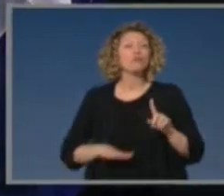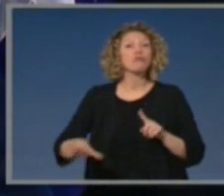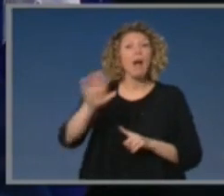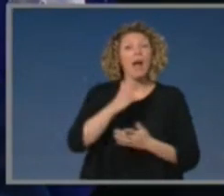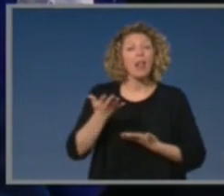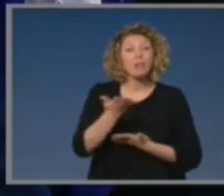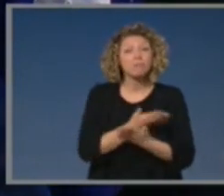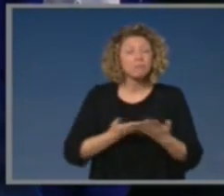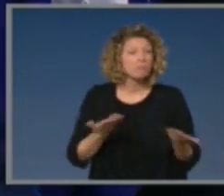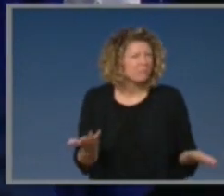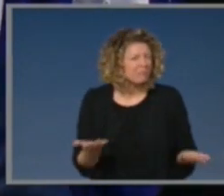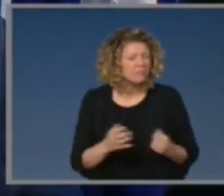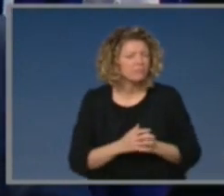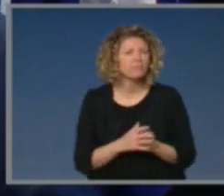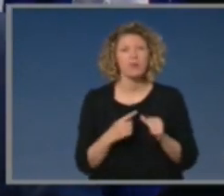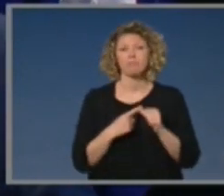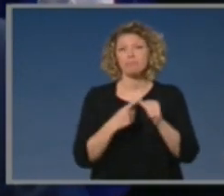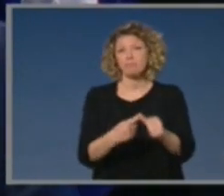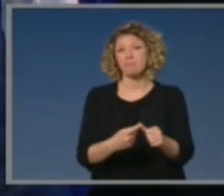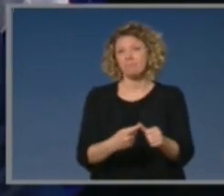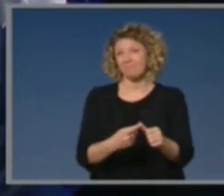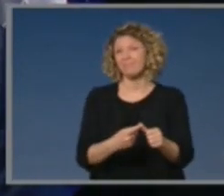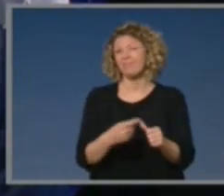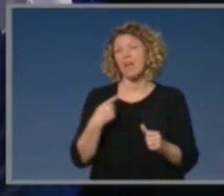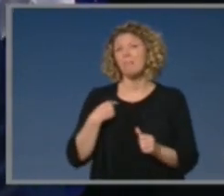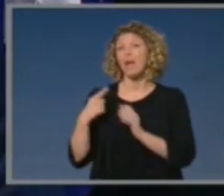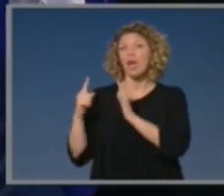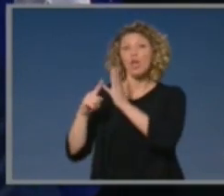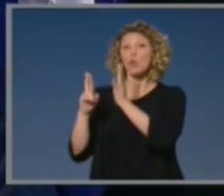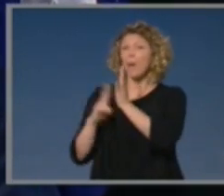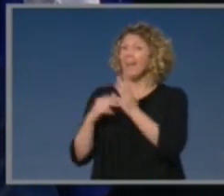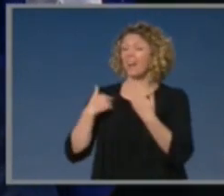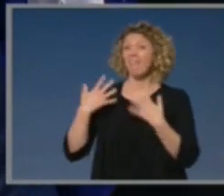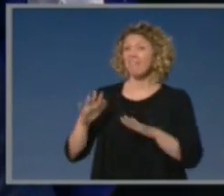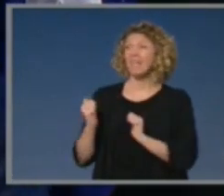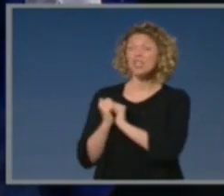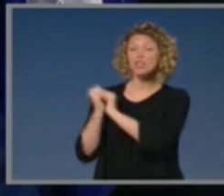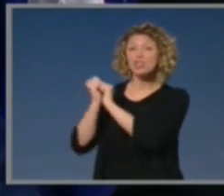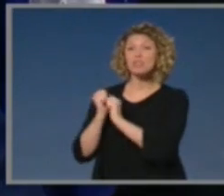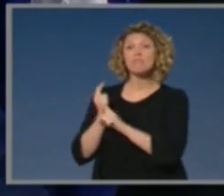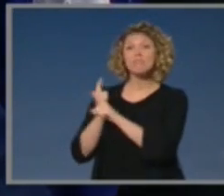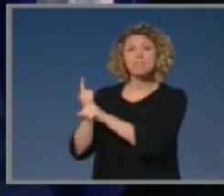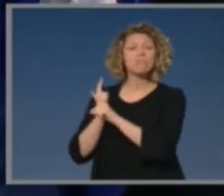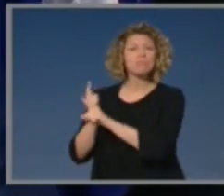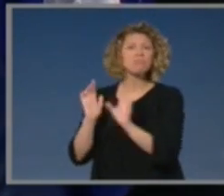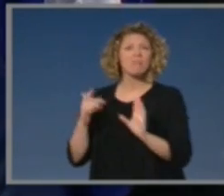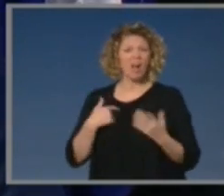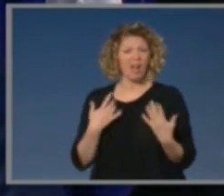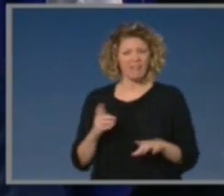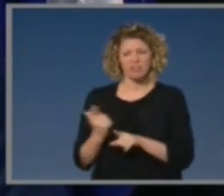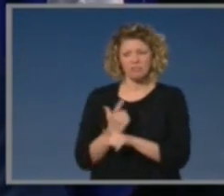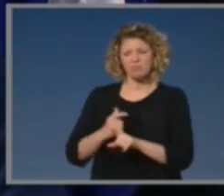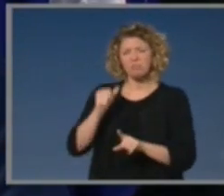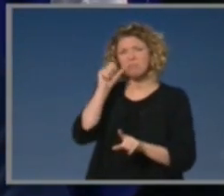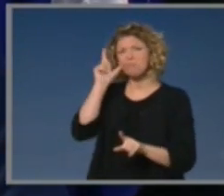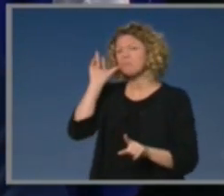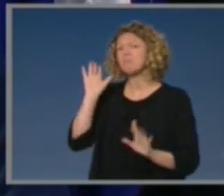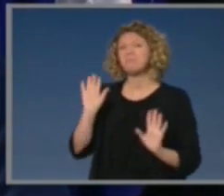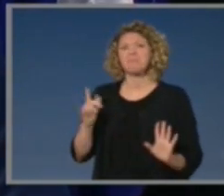United States, and I've already made comments on this matter, and there's been no change to the Australian position on this.